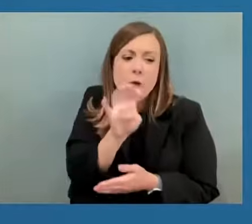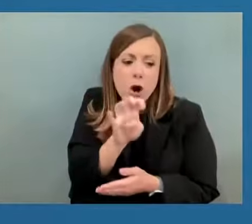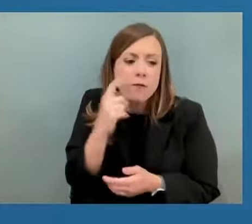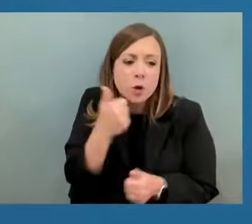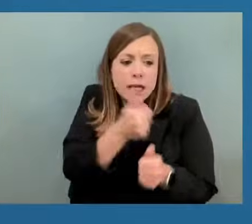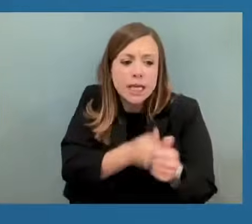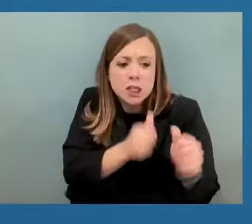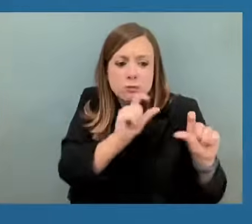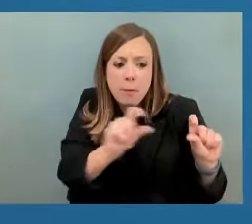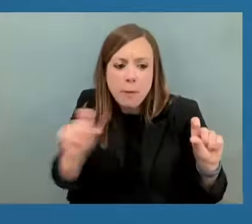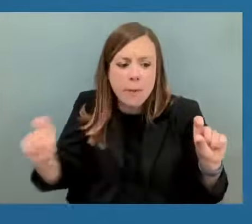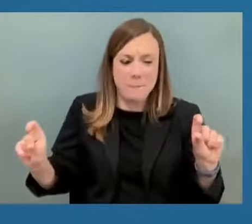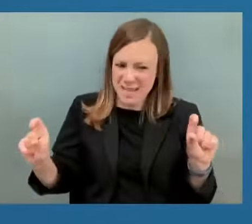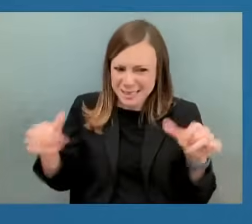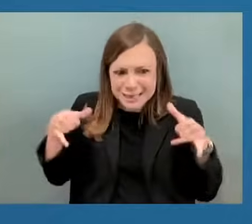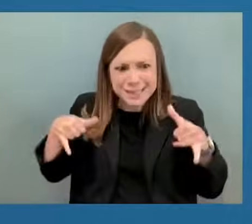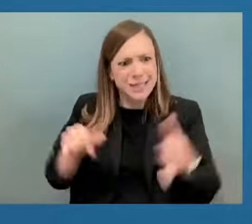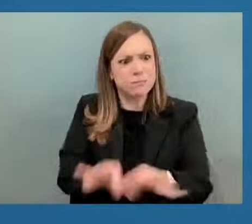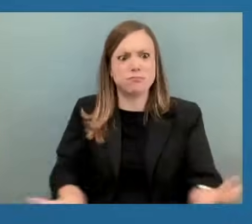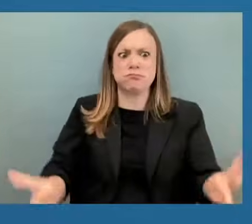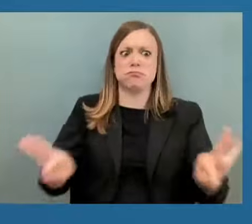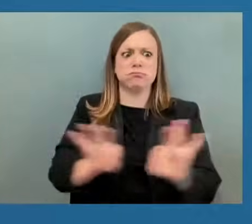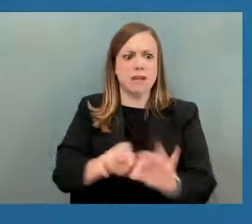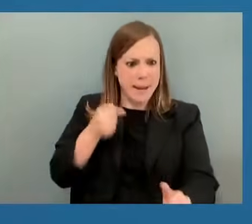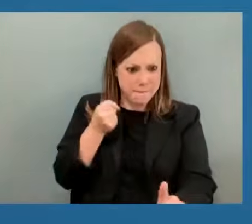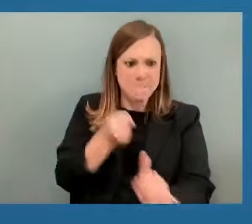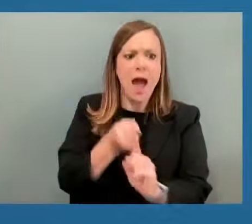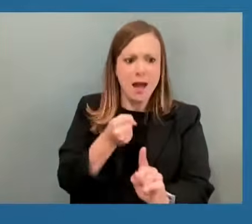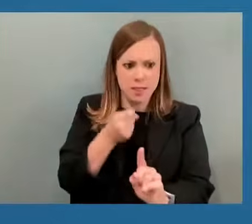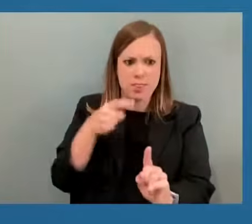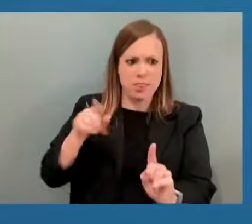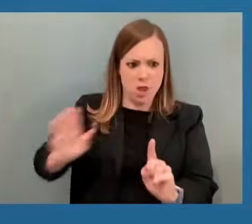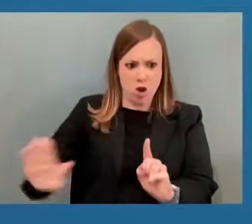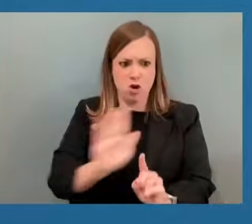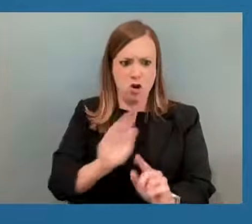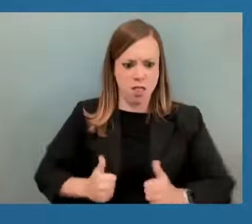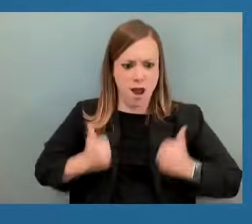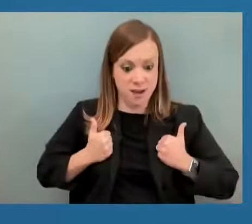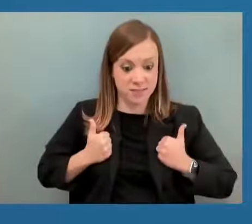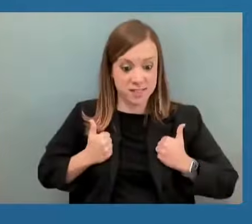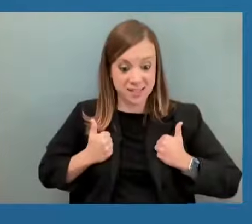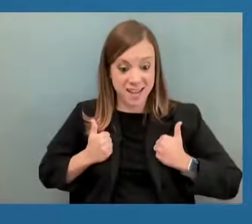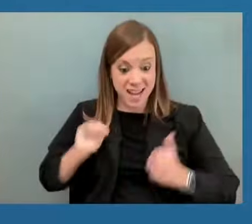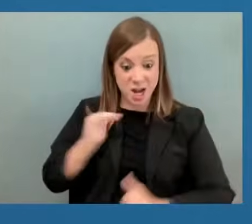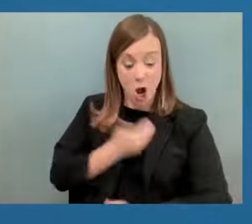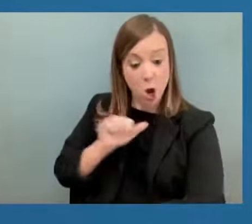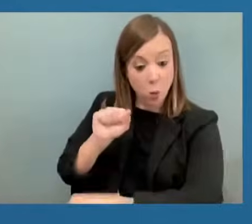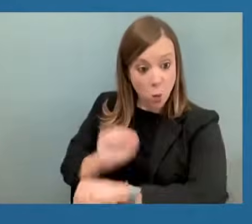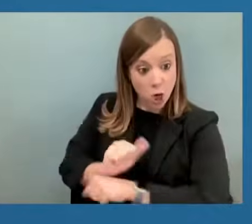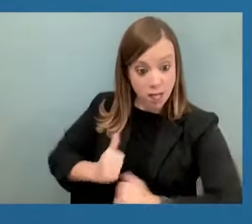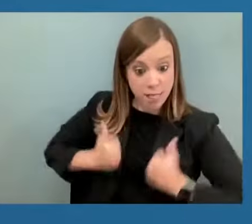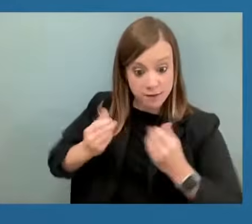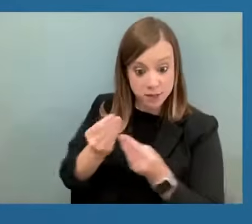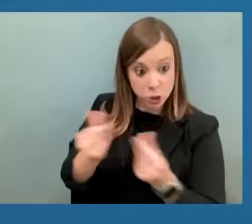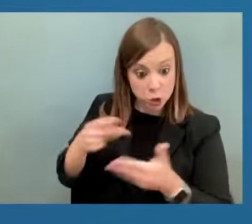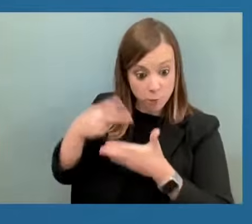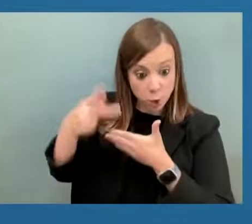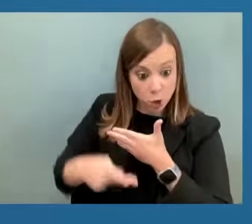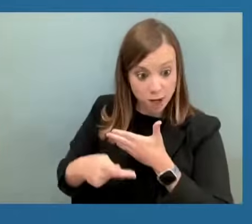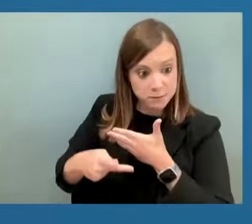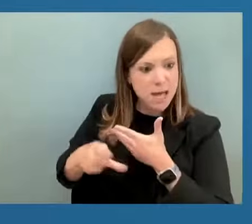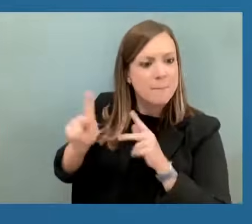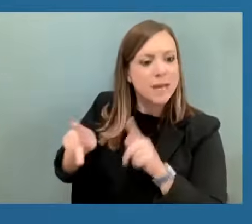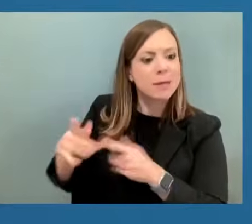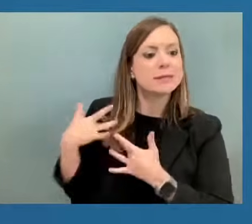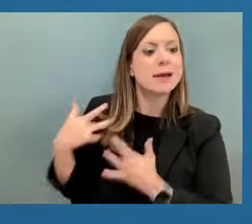meaningful. In our Work-Life Solutions program, folks often borrow $1,000 from our partner MBT Bank in order to meet